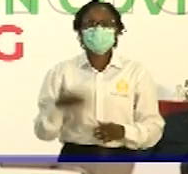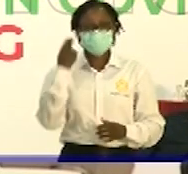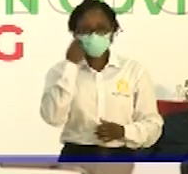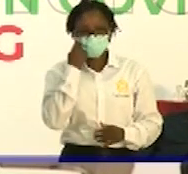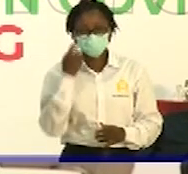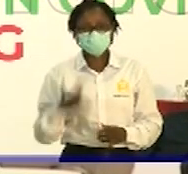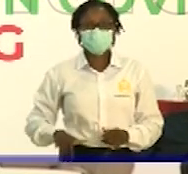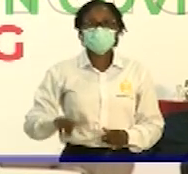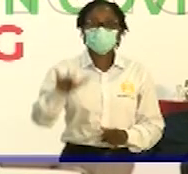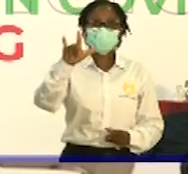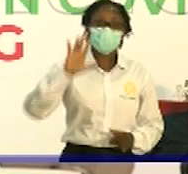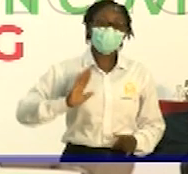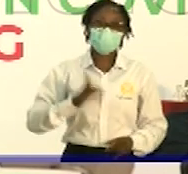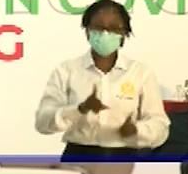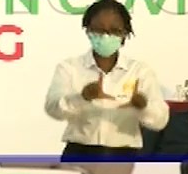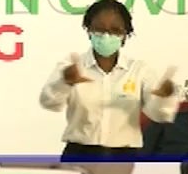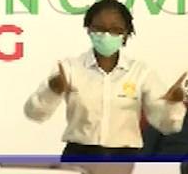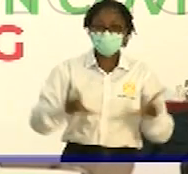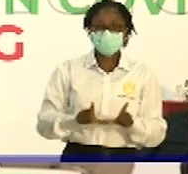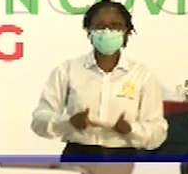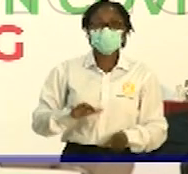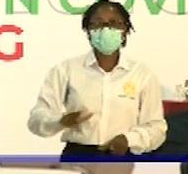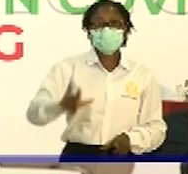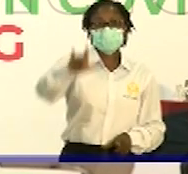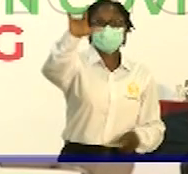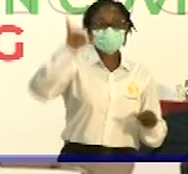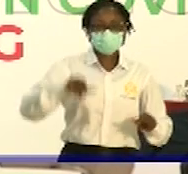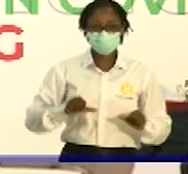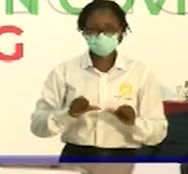domestic flights continue to be in operation.